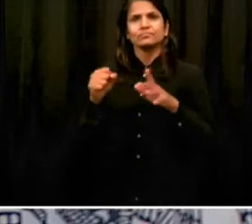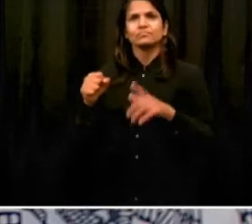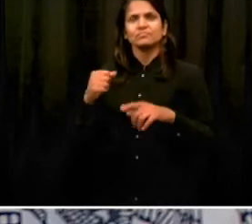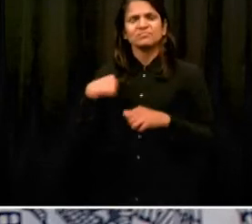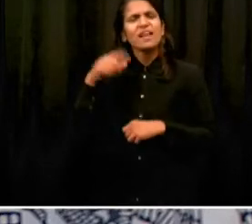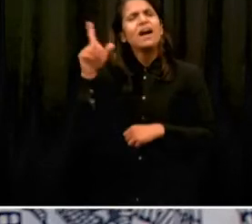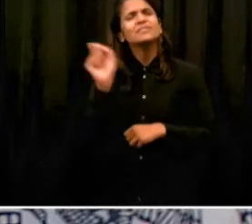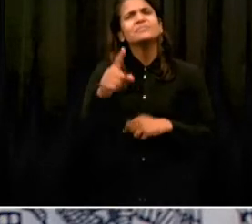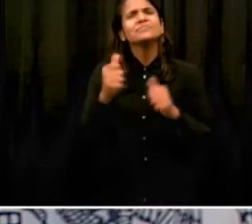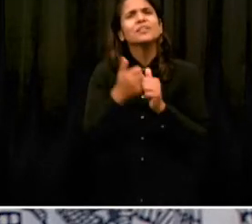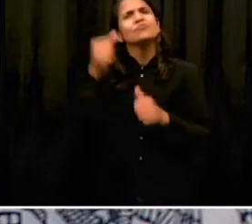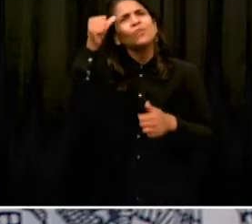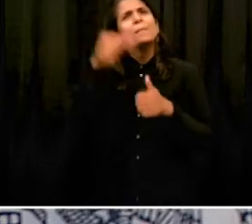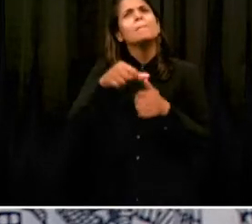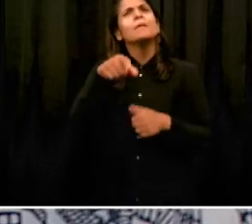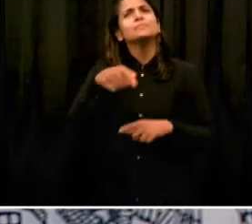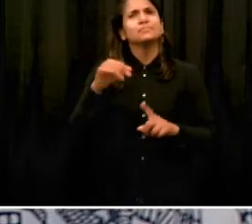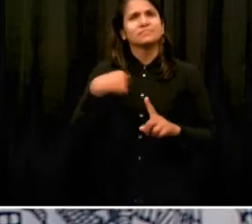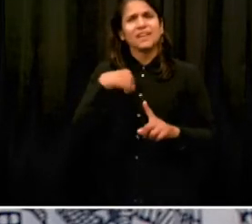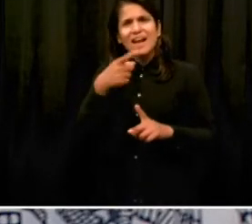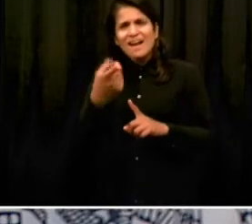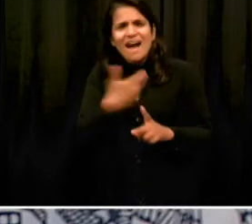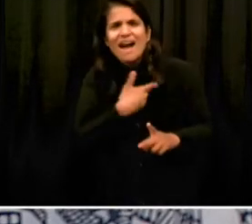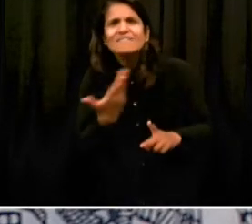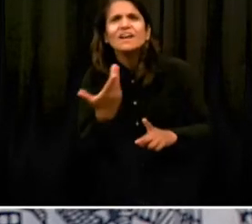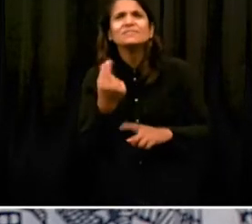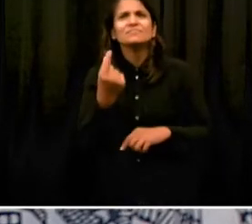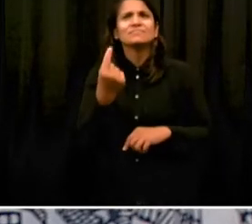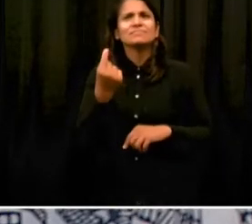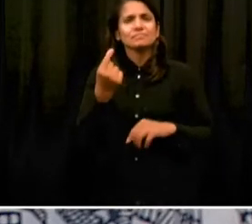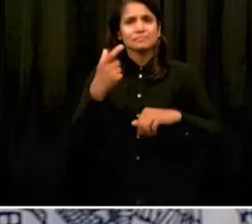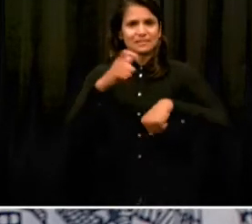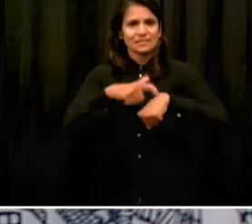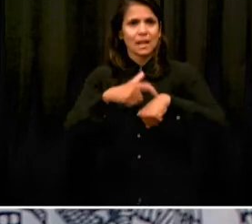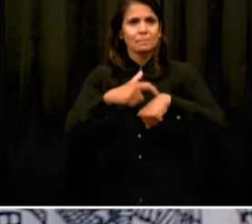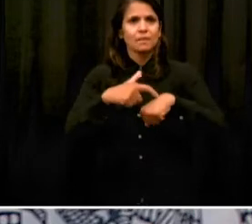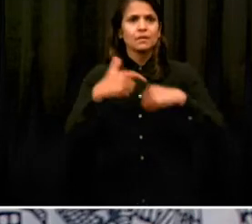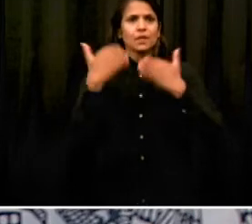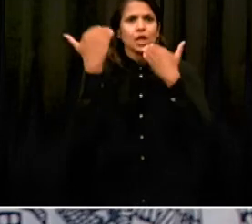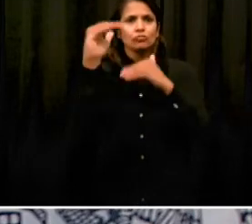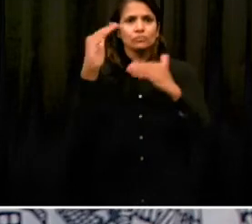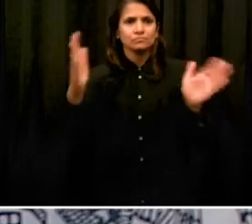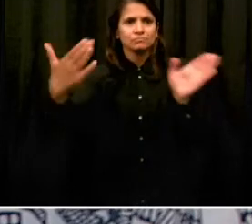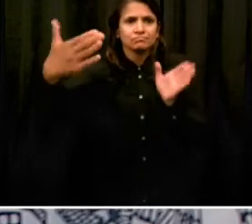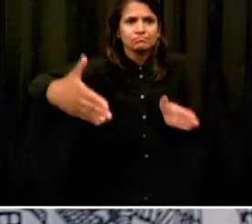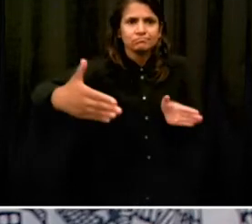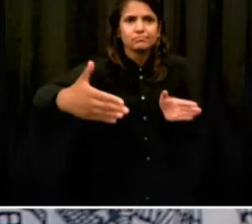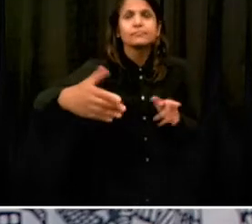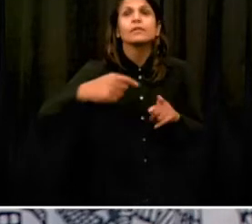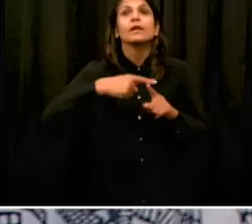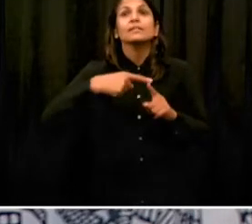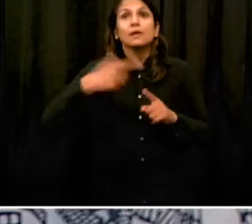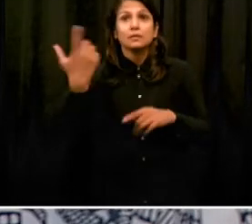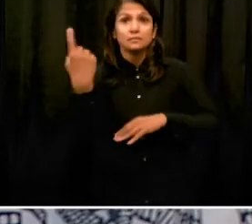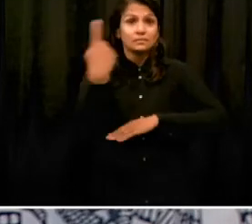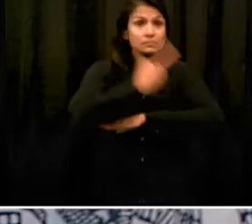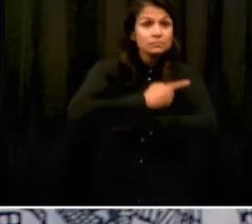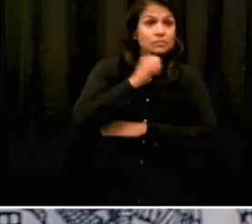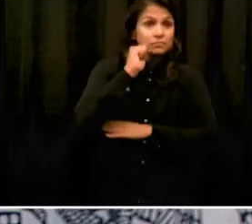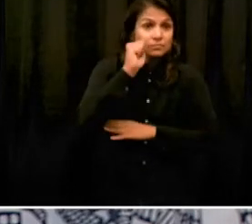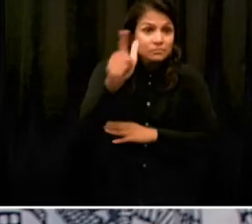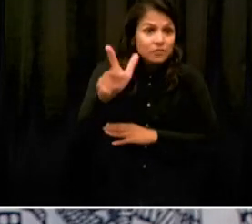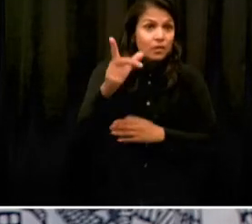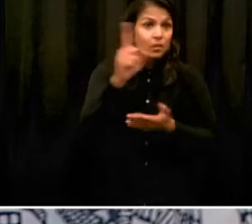couple days? Is it the end of the week or what? Well, as I said, Rich, fair question. It's day to day. It's literally going